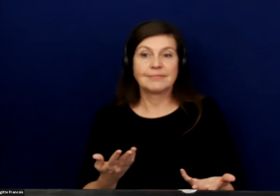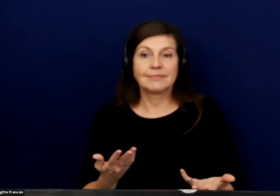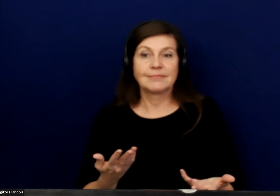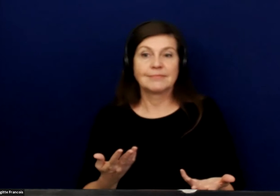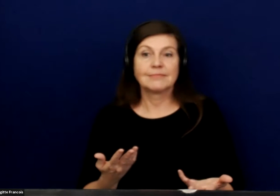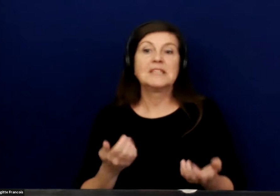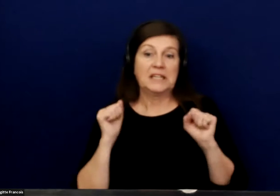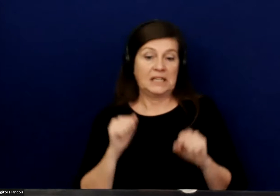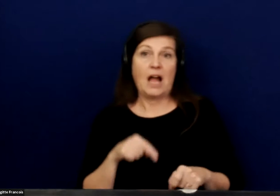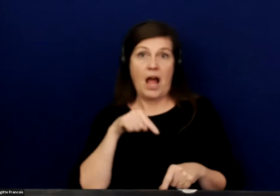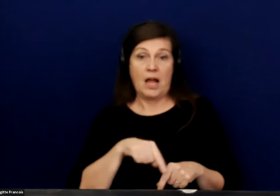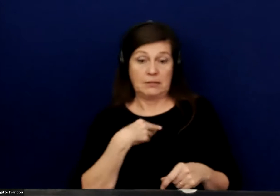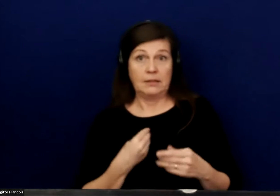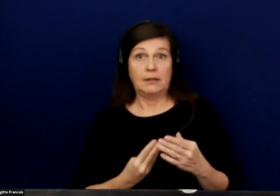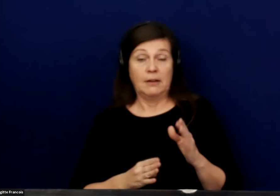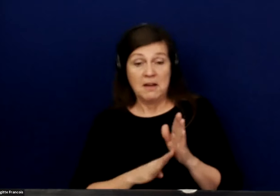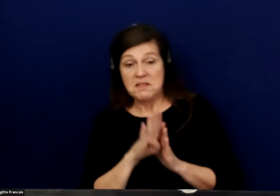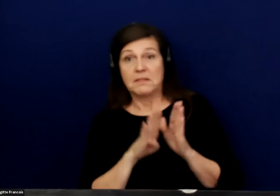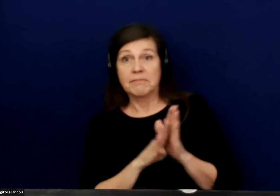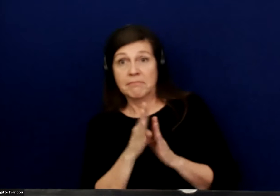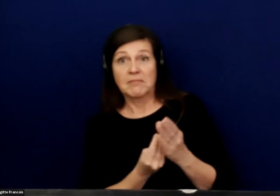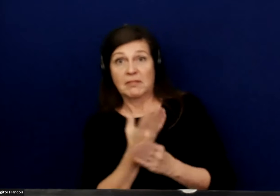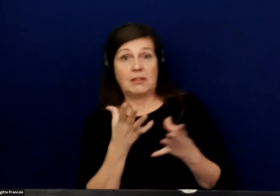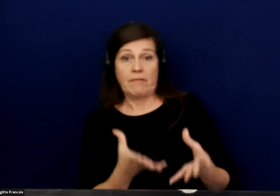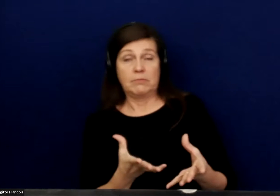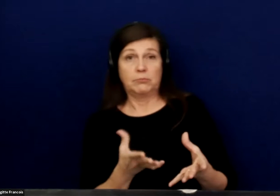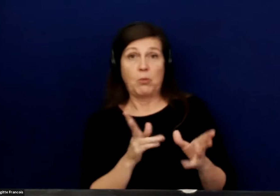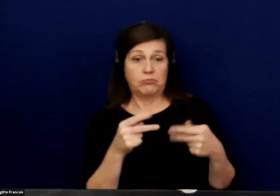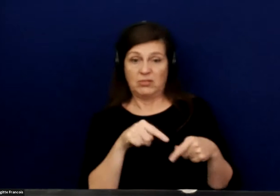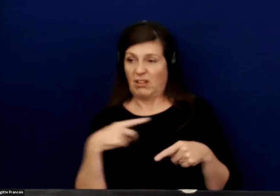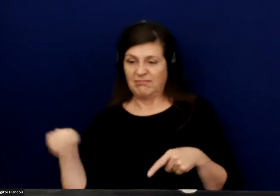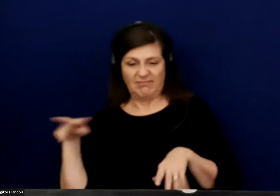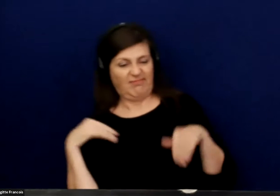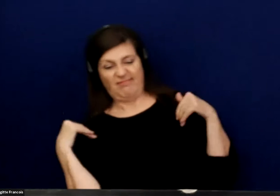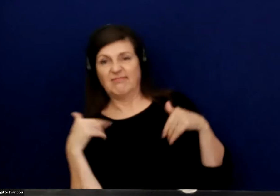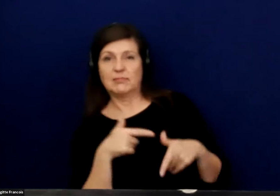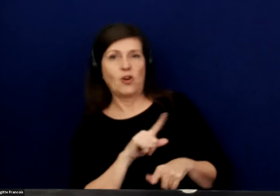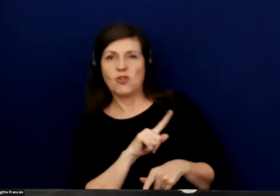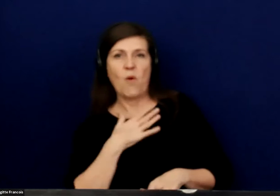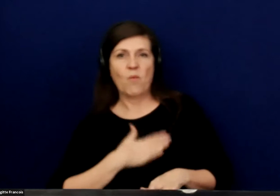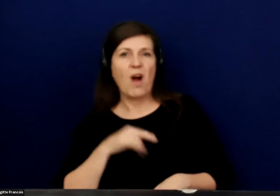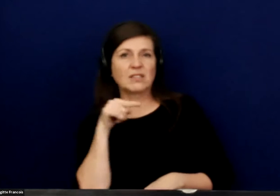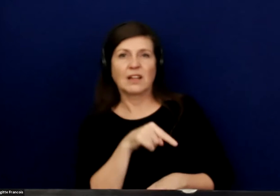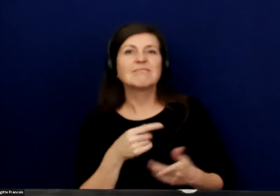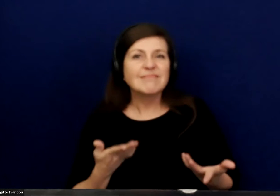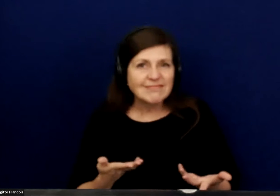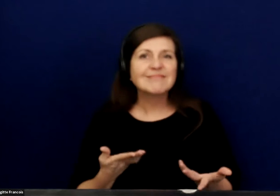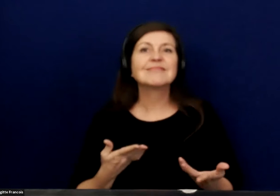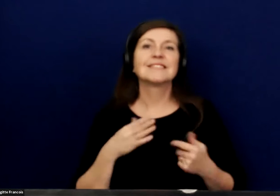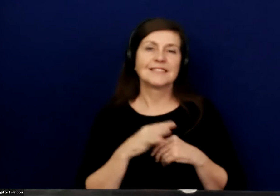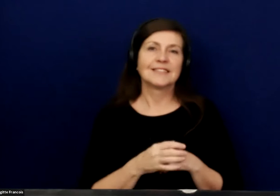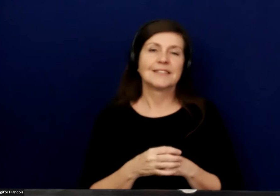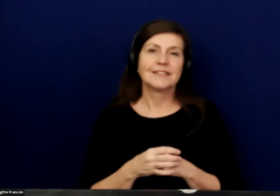you may end up as a developer making a product that no one wants to use. That makes no sense. And